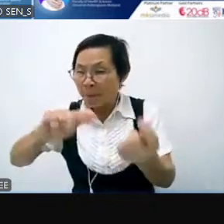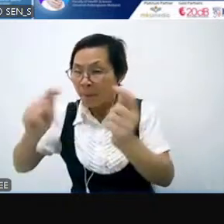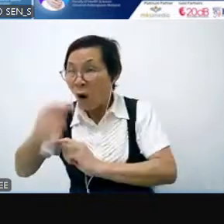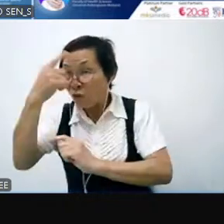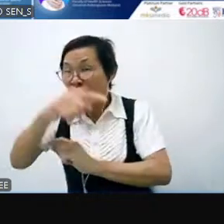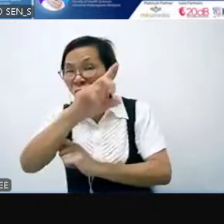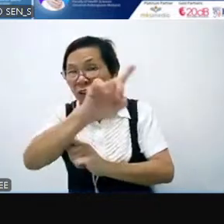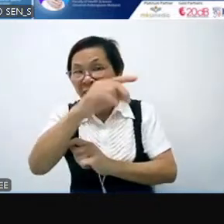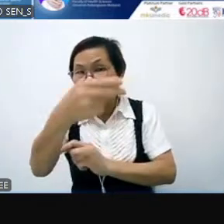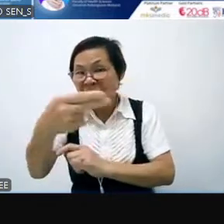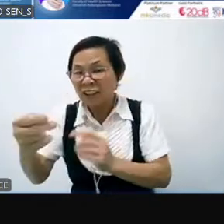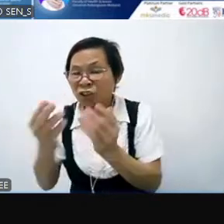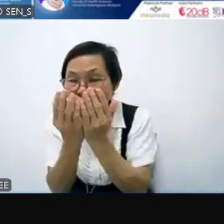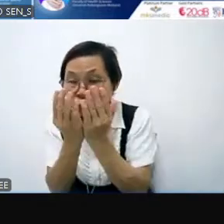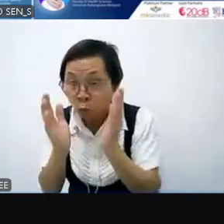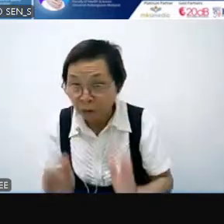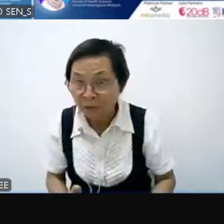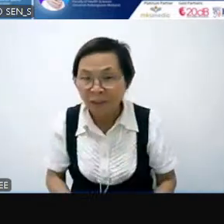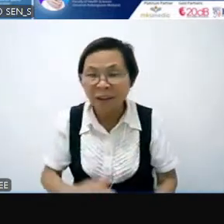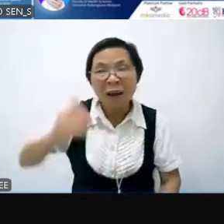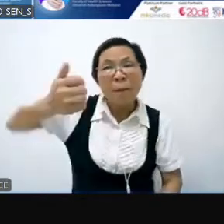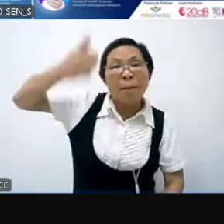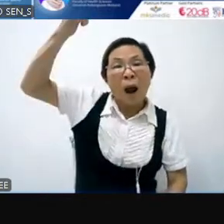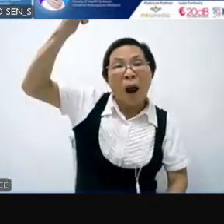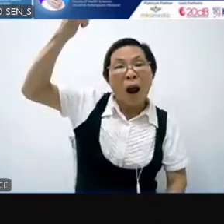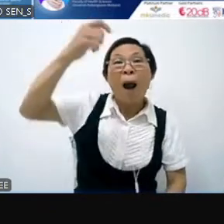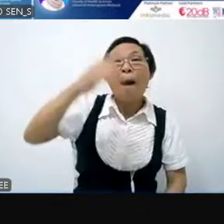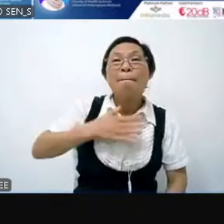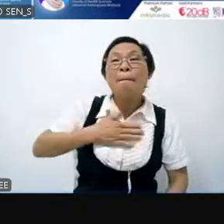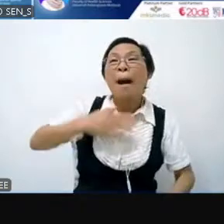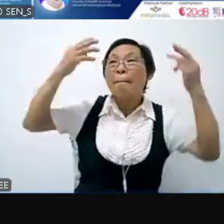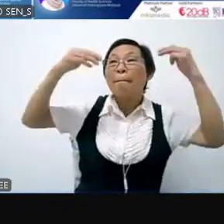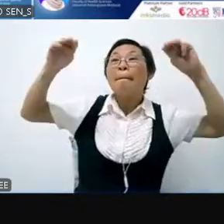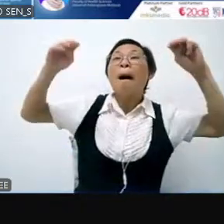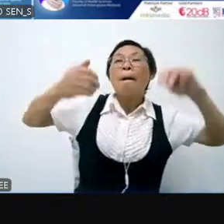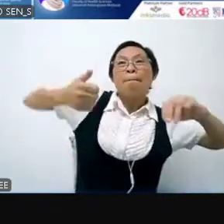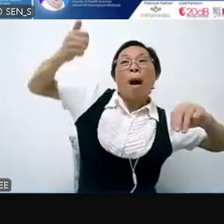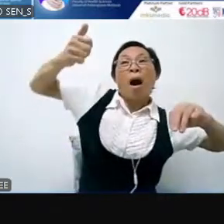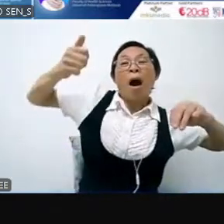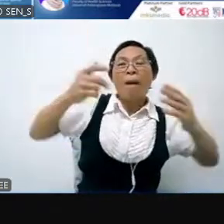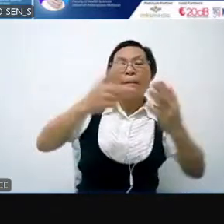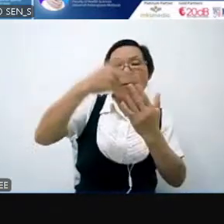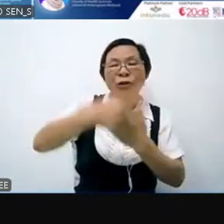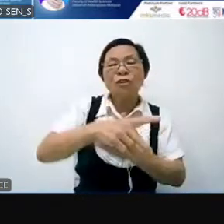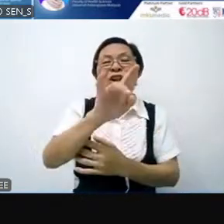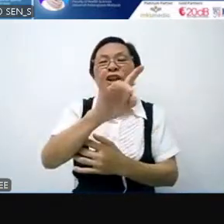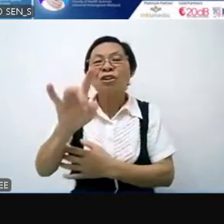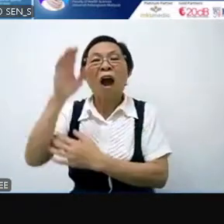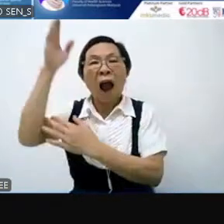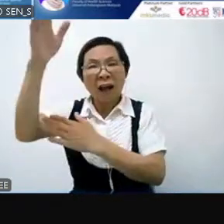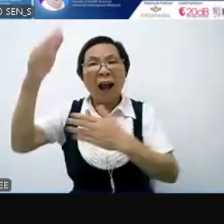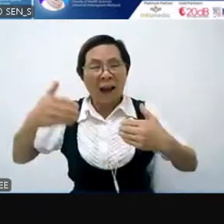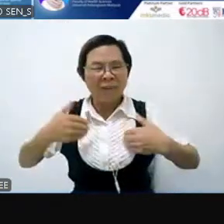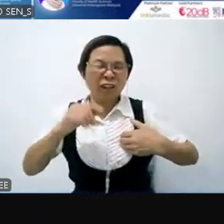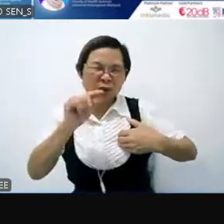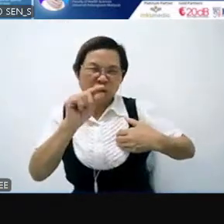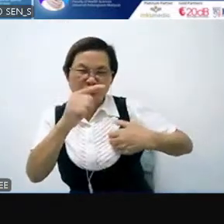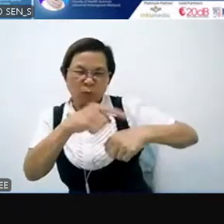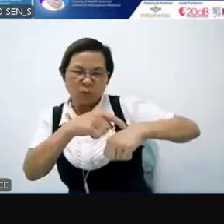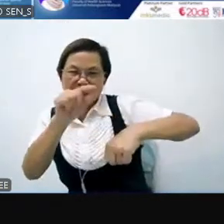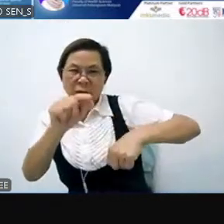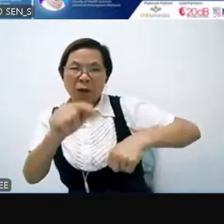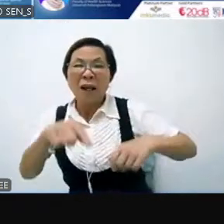DHA students, a key part of my master's project. Inshallah, it will be available soon. Here's